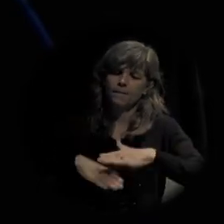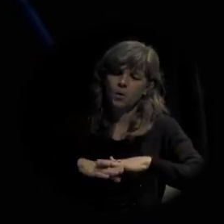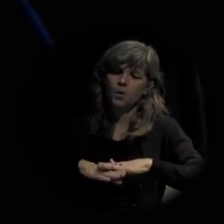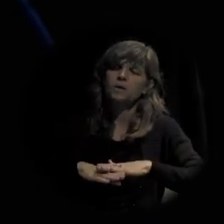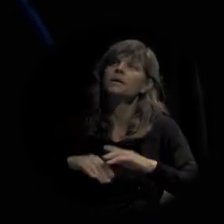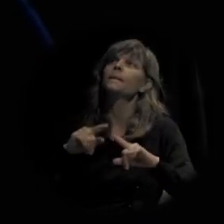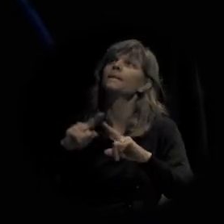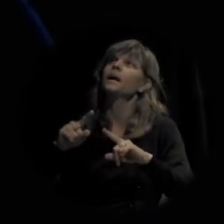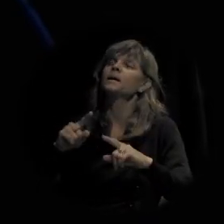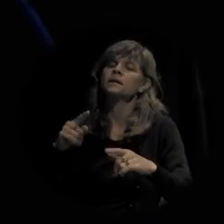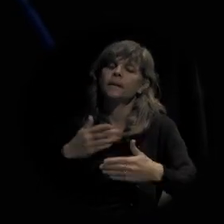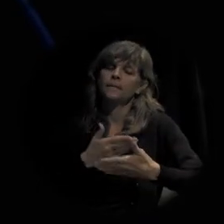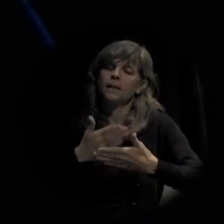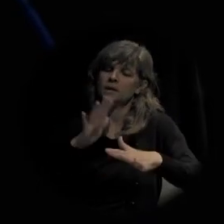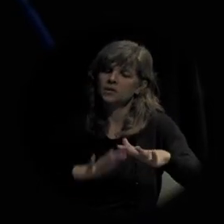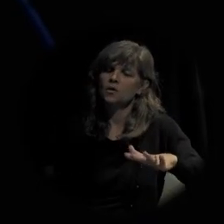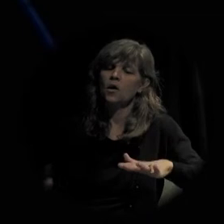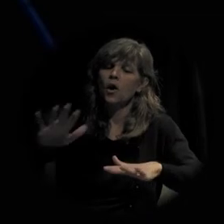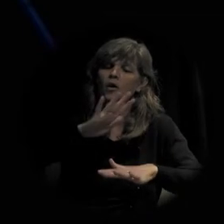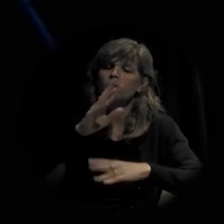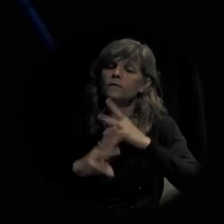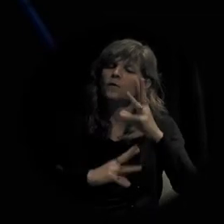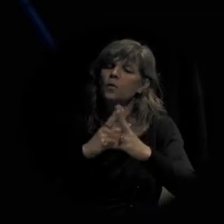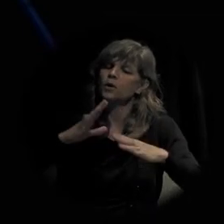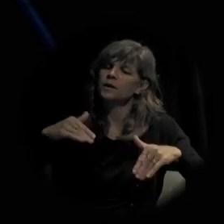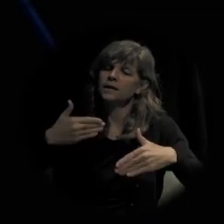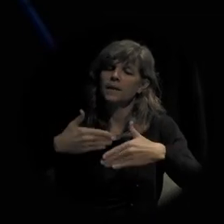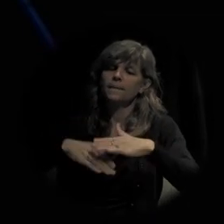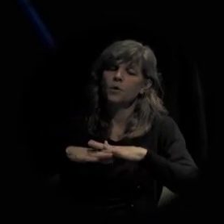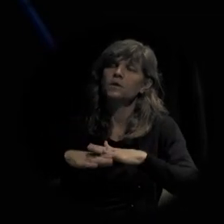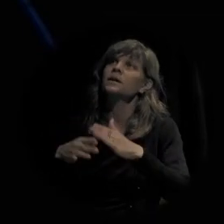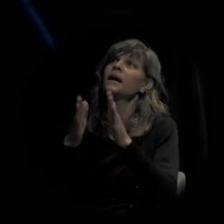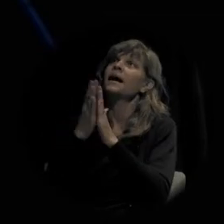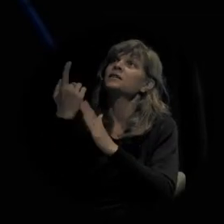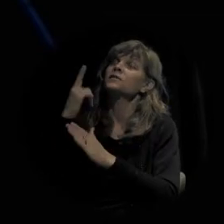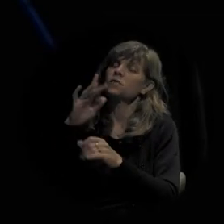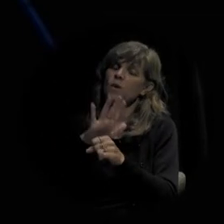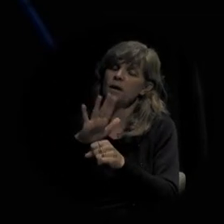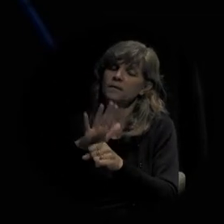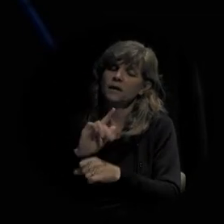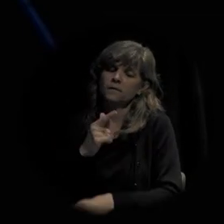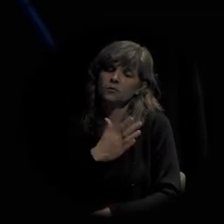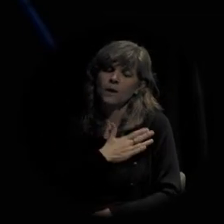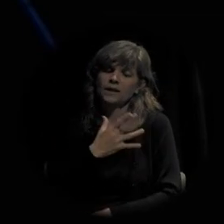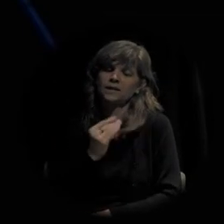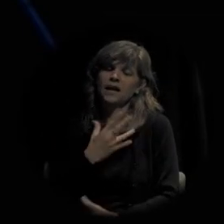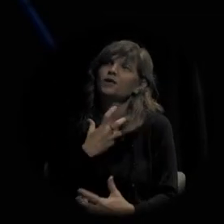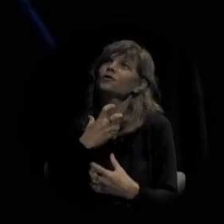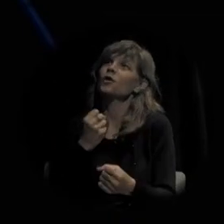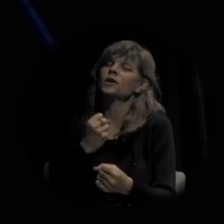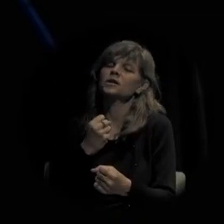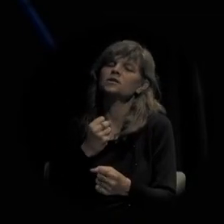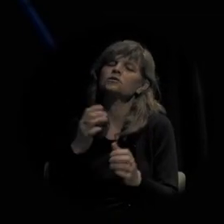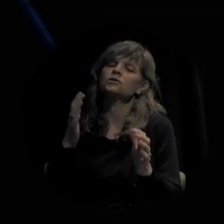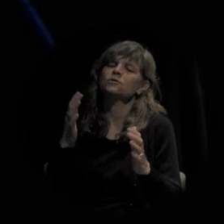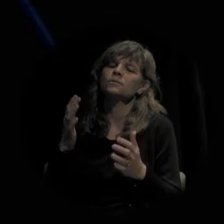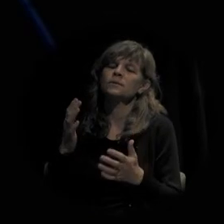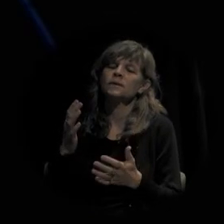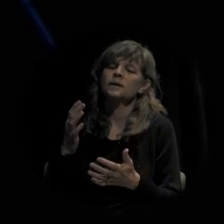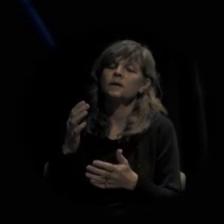over the world. Give us sufficient grace and the courage we need to champion for those precious